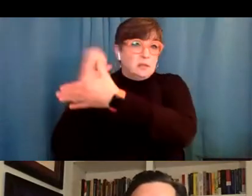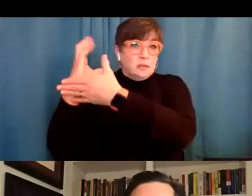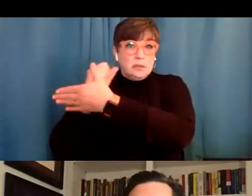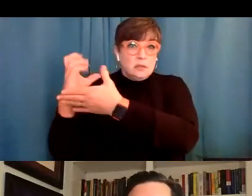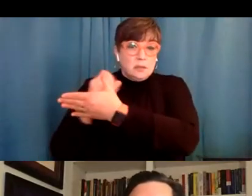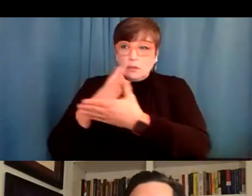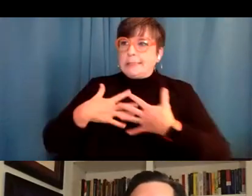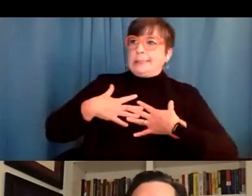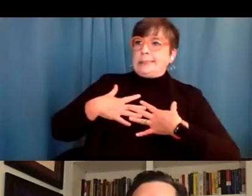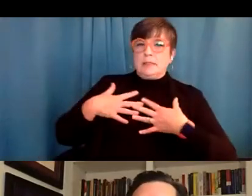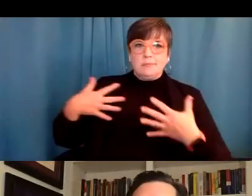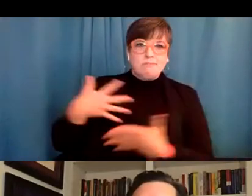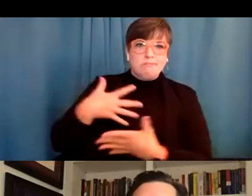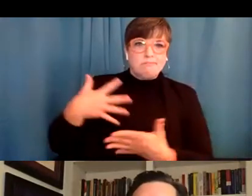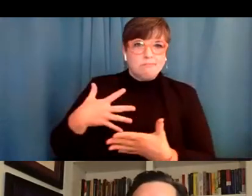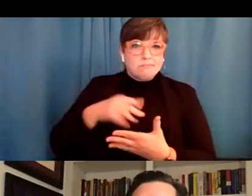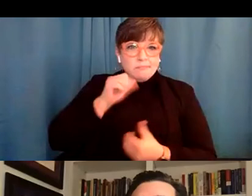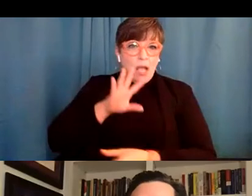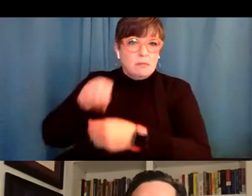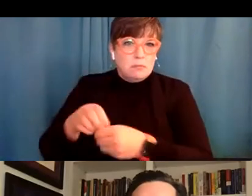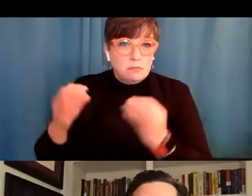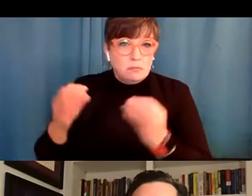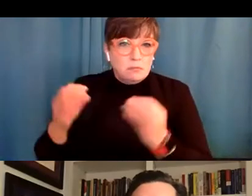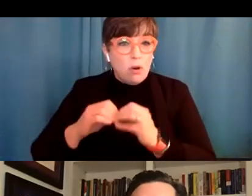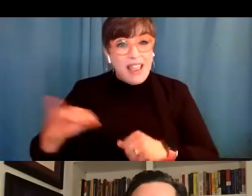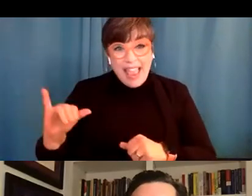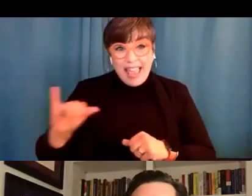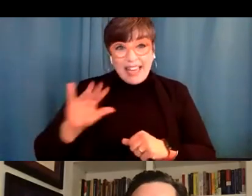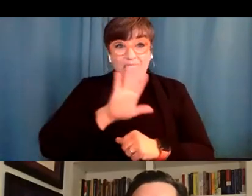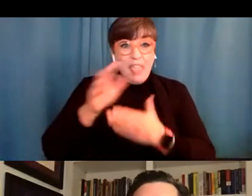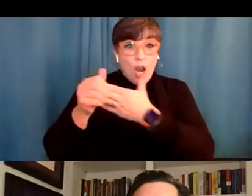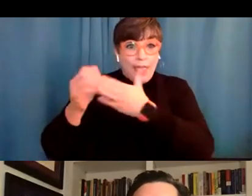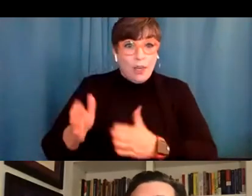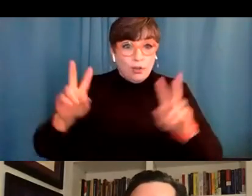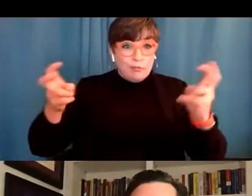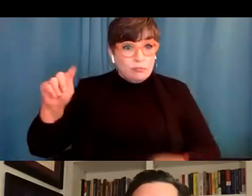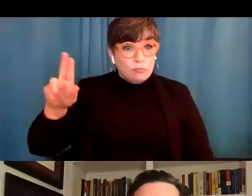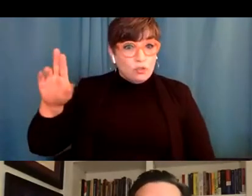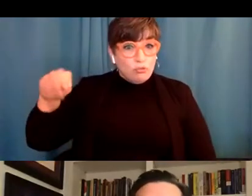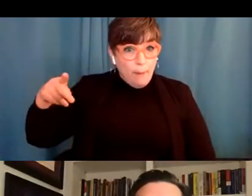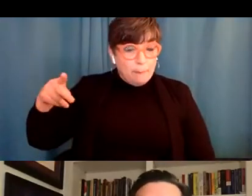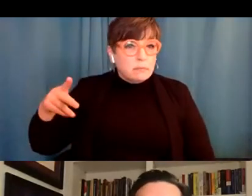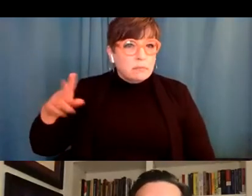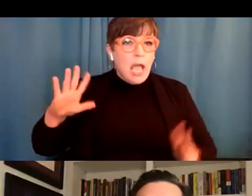activities, but also because their leader backed down. Donald Trump himself